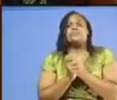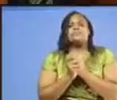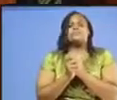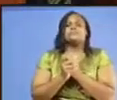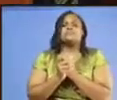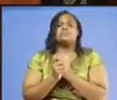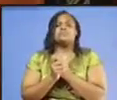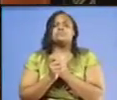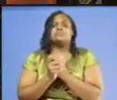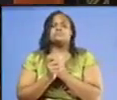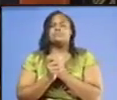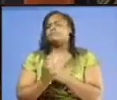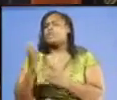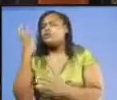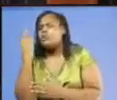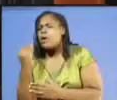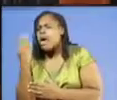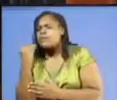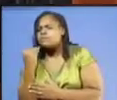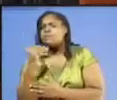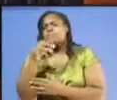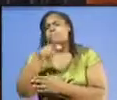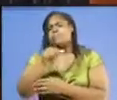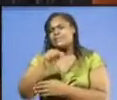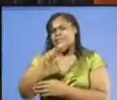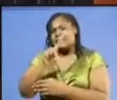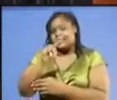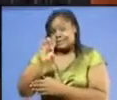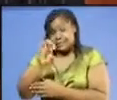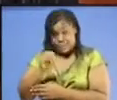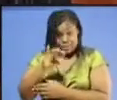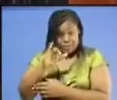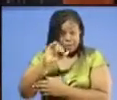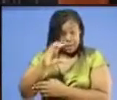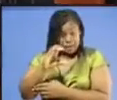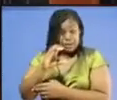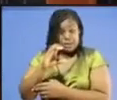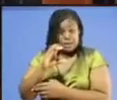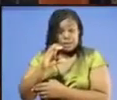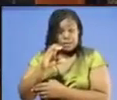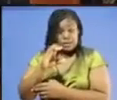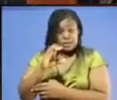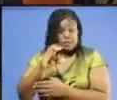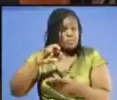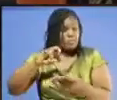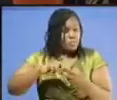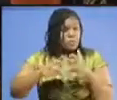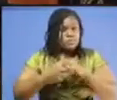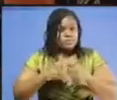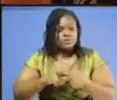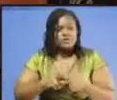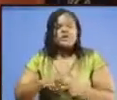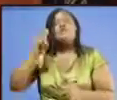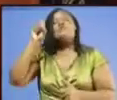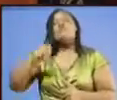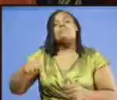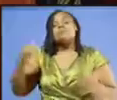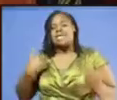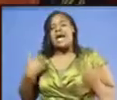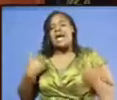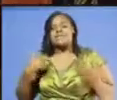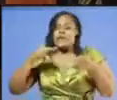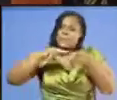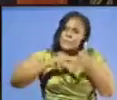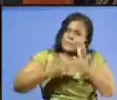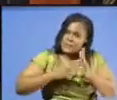In pandemic problems, you've got to have a purposeful praise. You've got